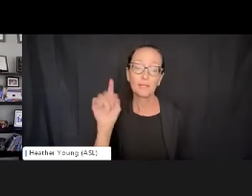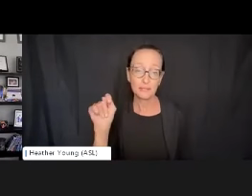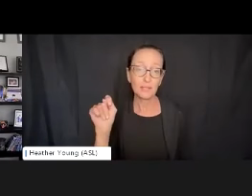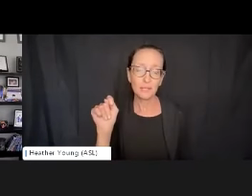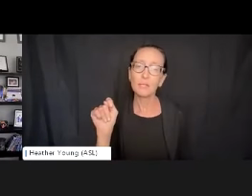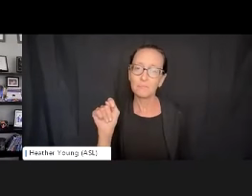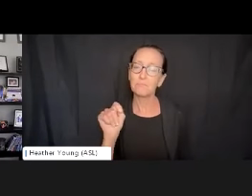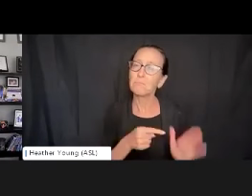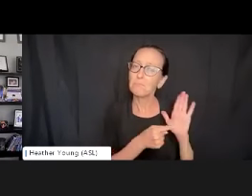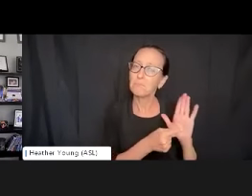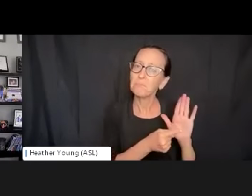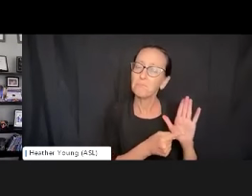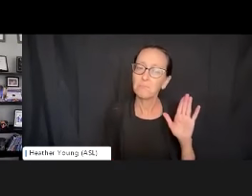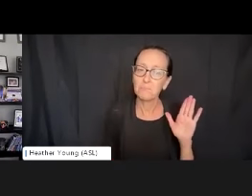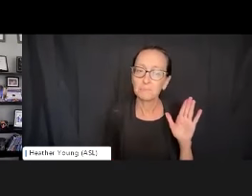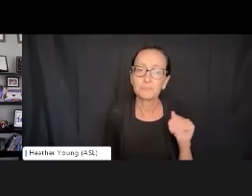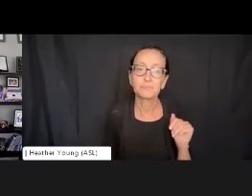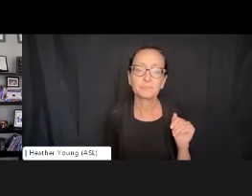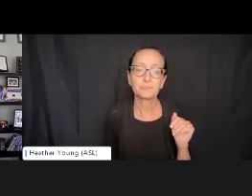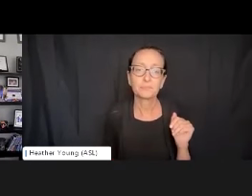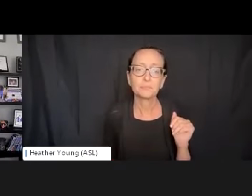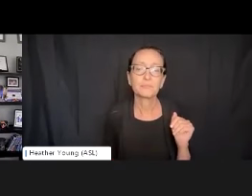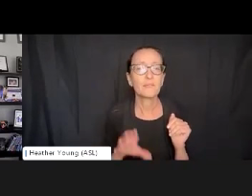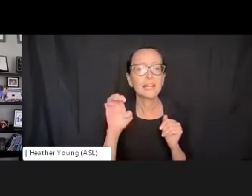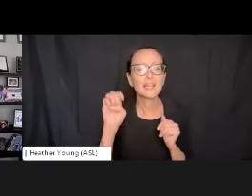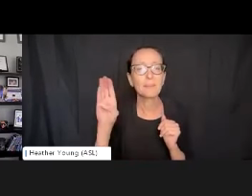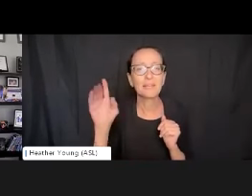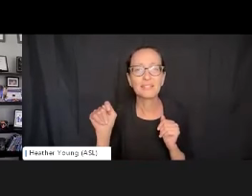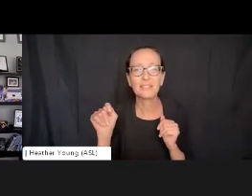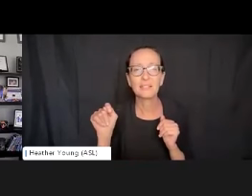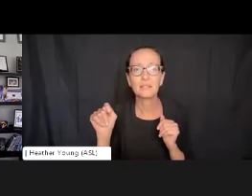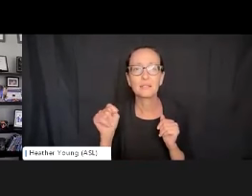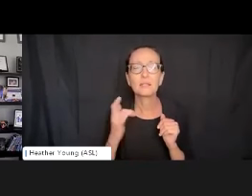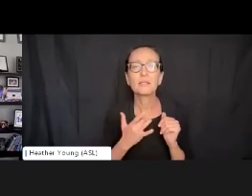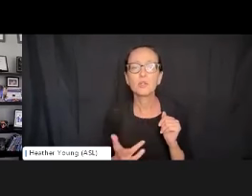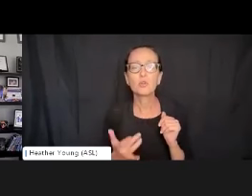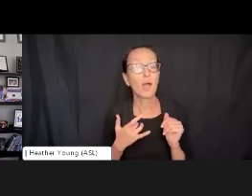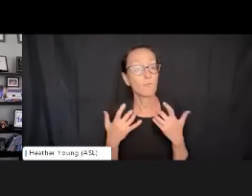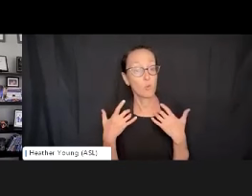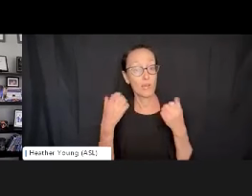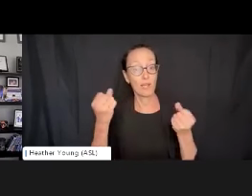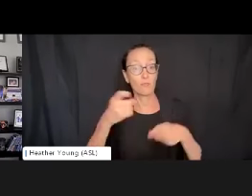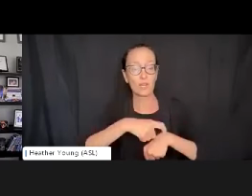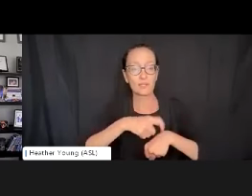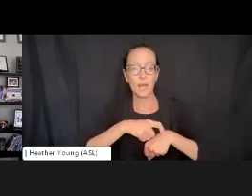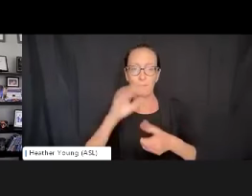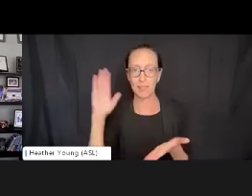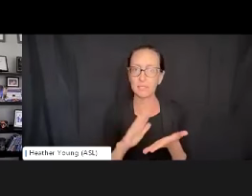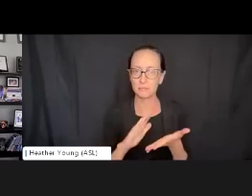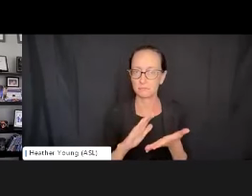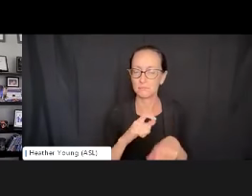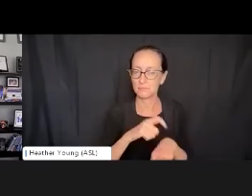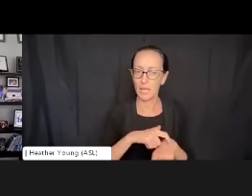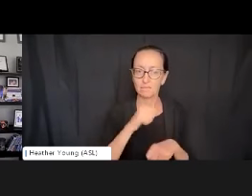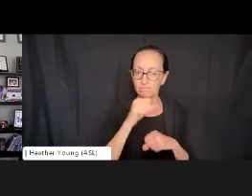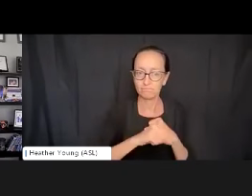that. Evidence-based treatments have been shown to shorten recovery time and result in better outcomes than usual care or no treatment at